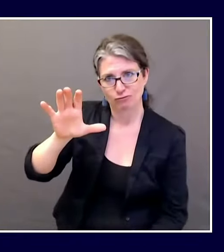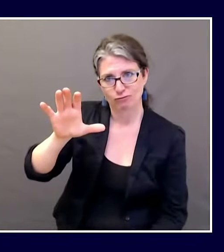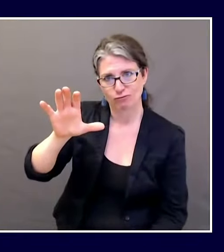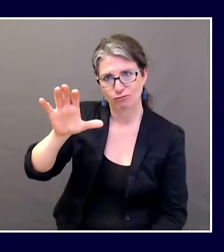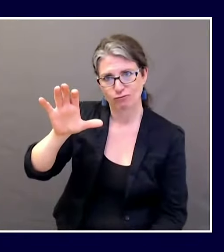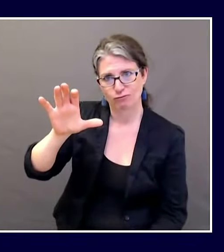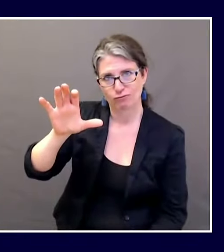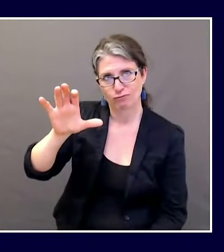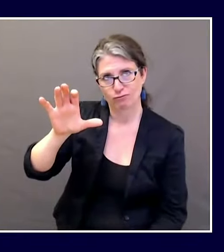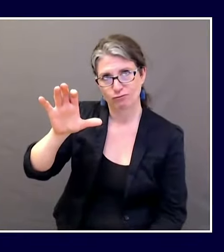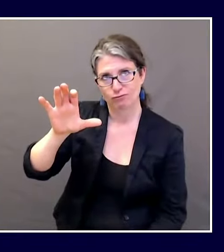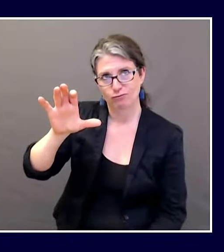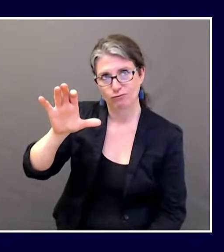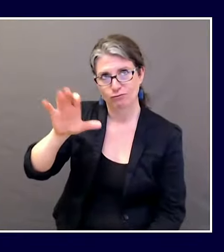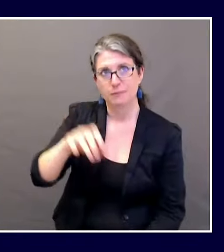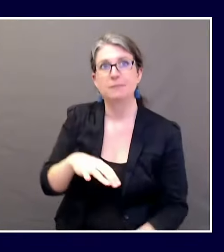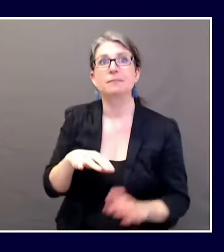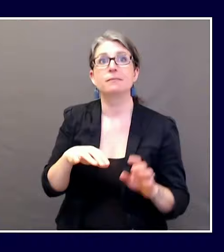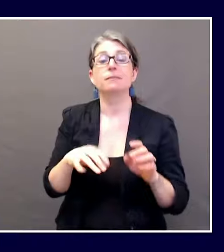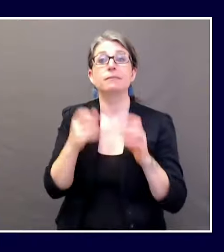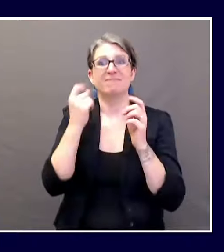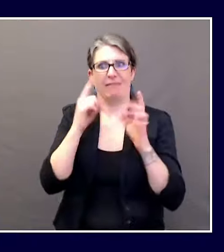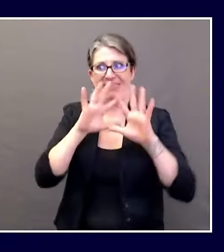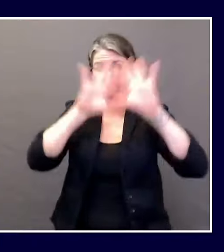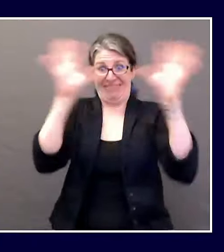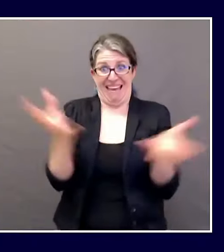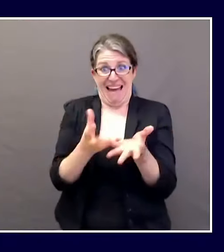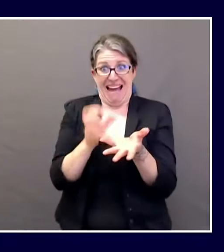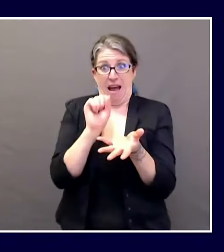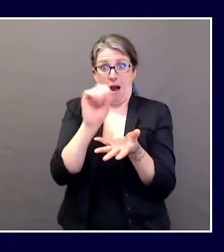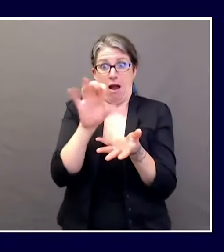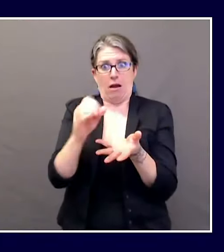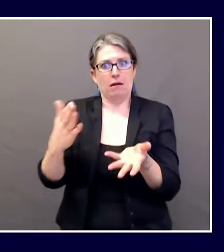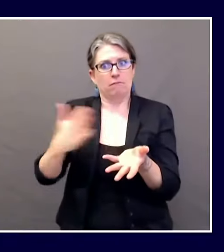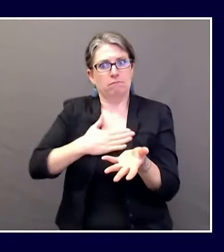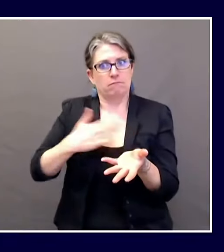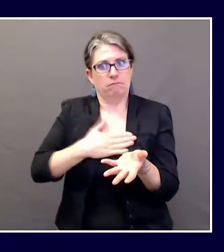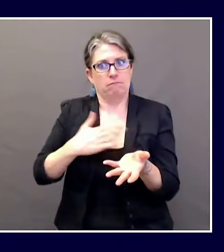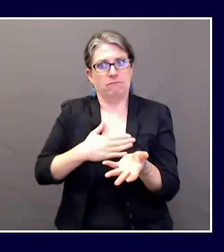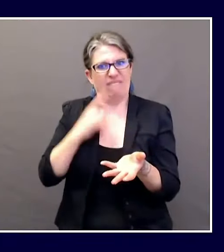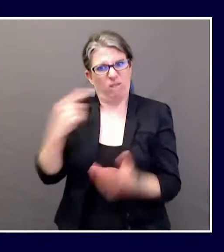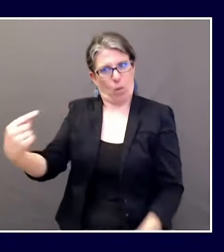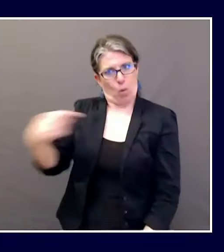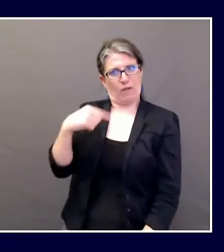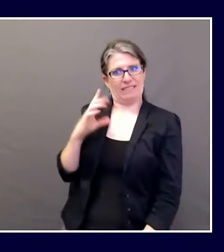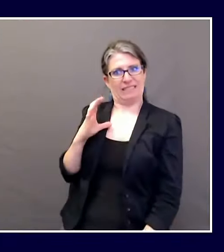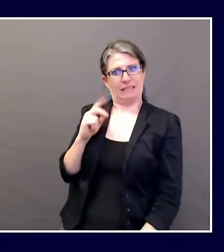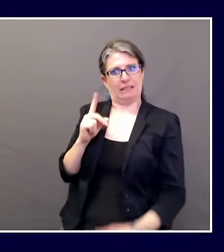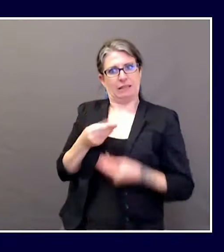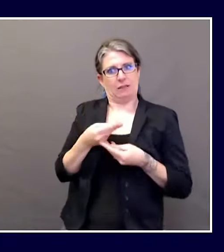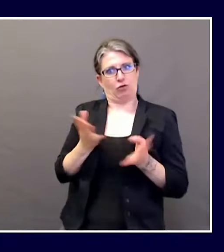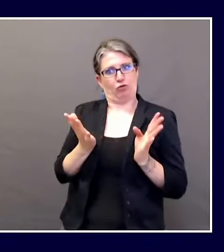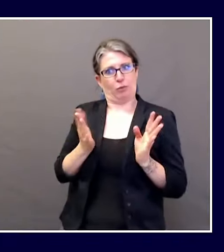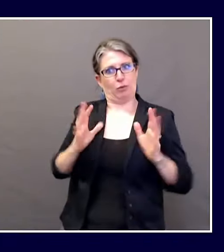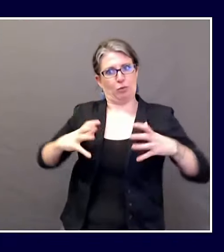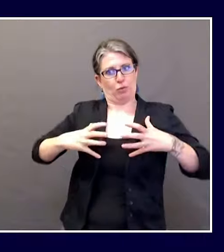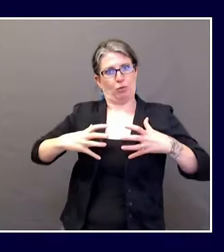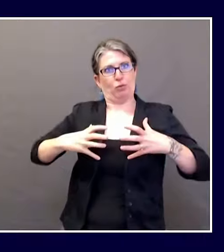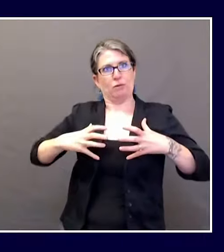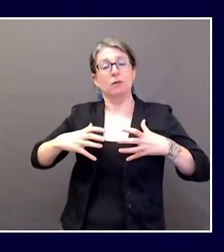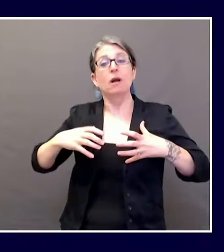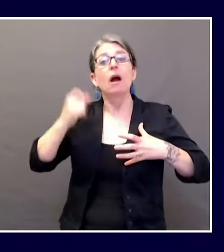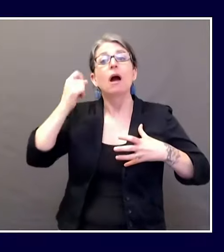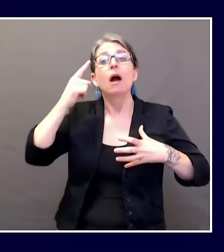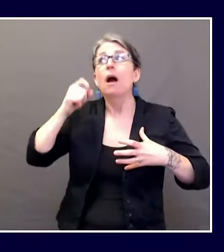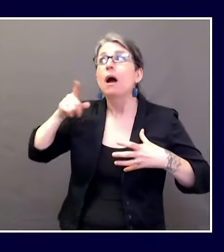separate direct federal allocation will be to retail pharmacies, community health centers, and other